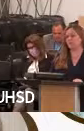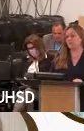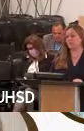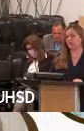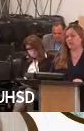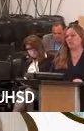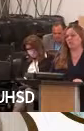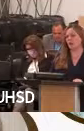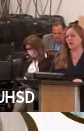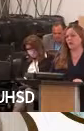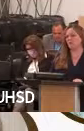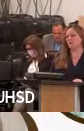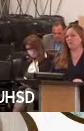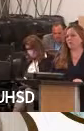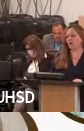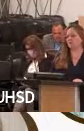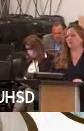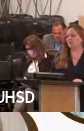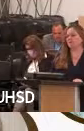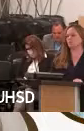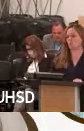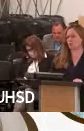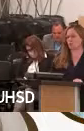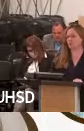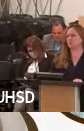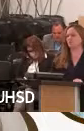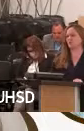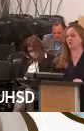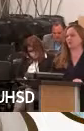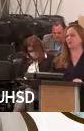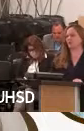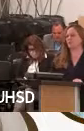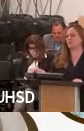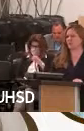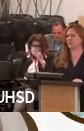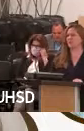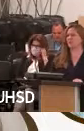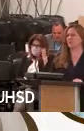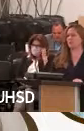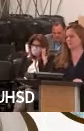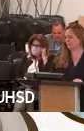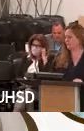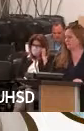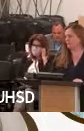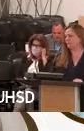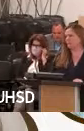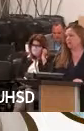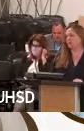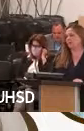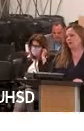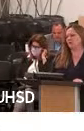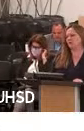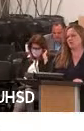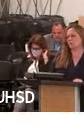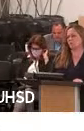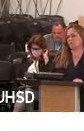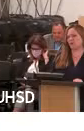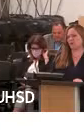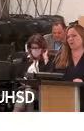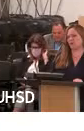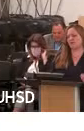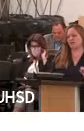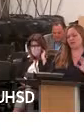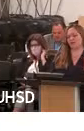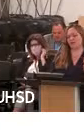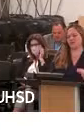for students and why relevant content is important to providing optimum engagement. They followed this